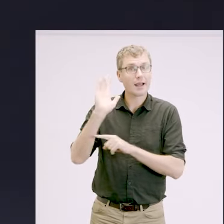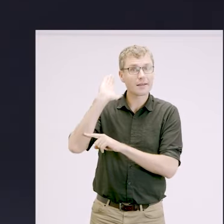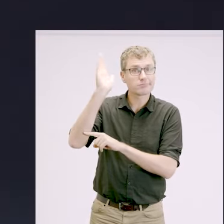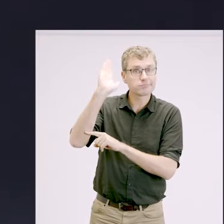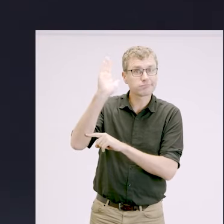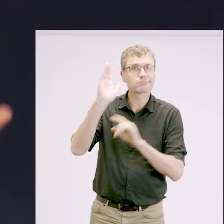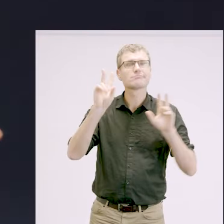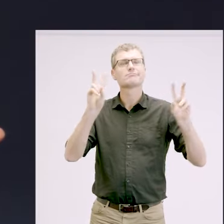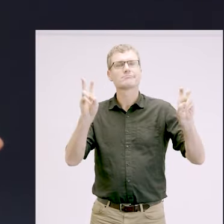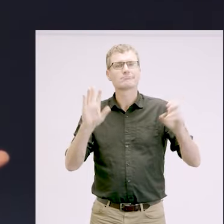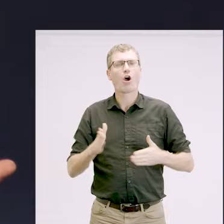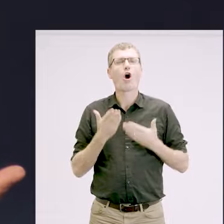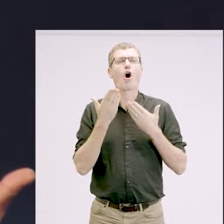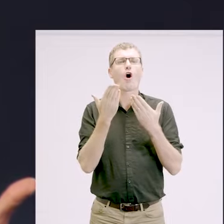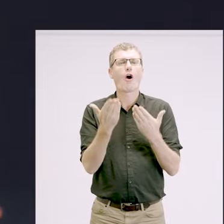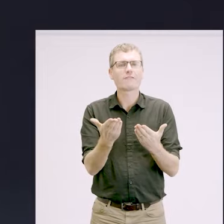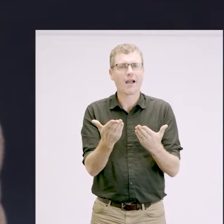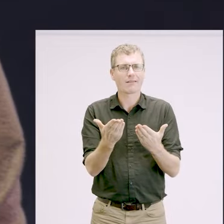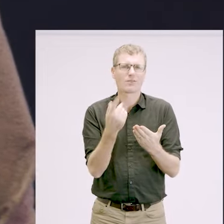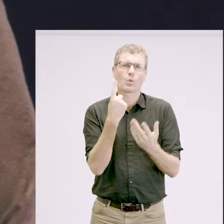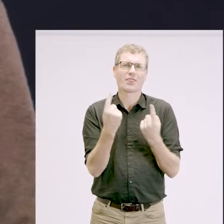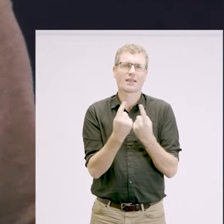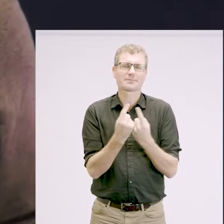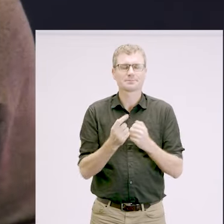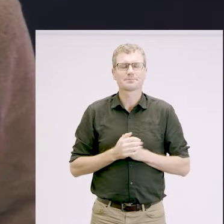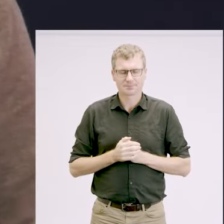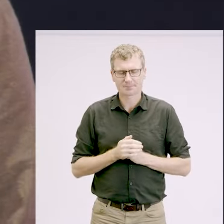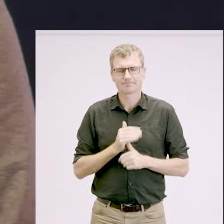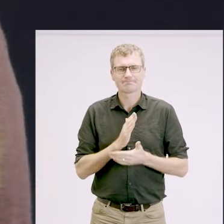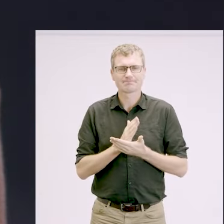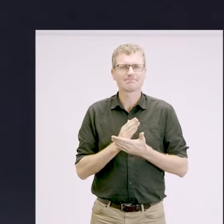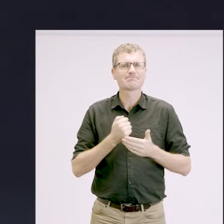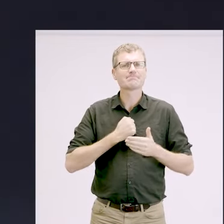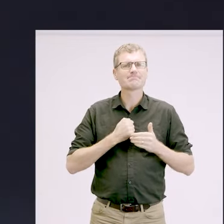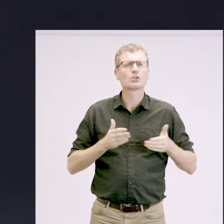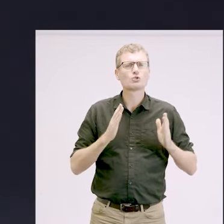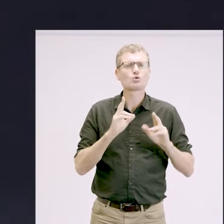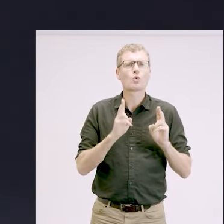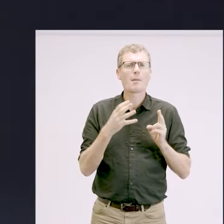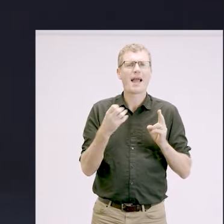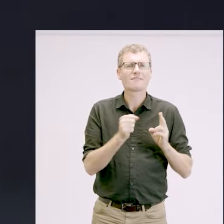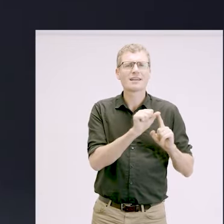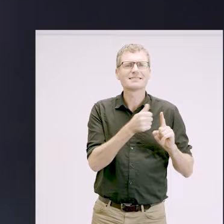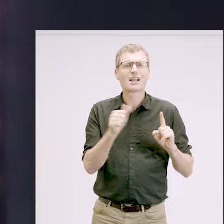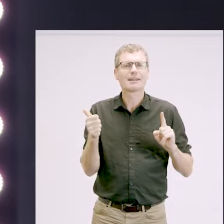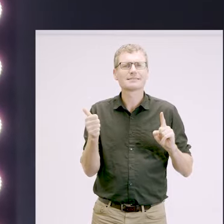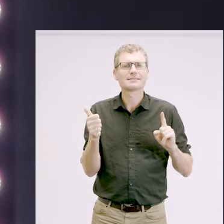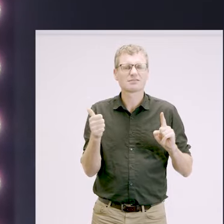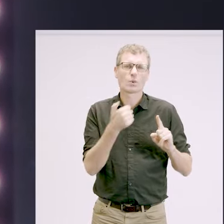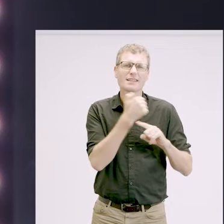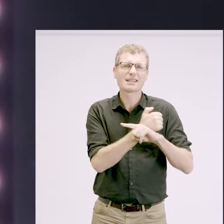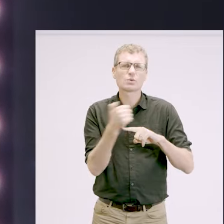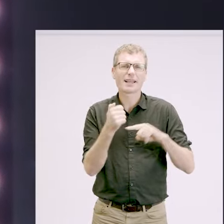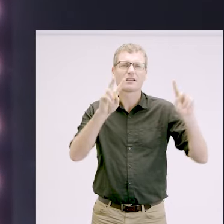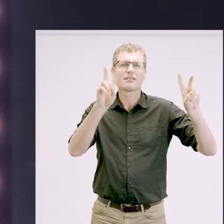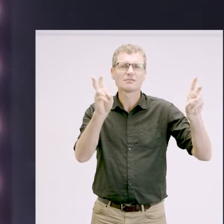So I want to offer you something today. In our church, we generally preach in series. So we would have, you know,